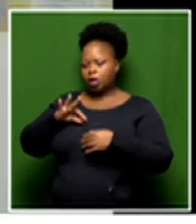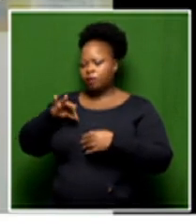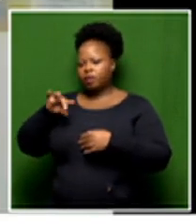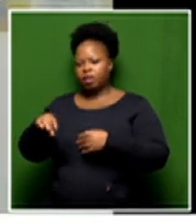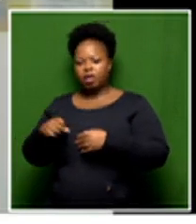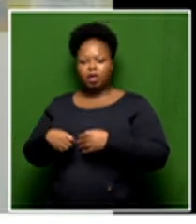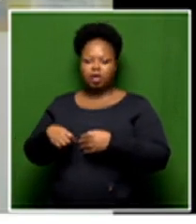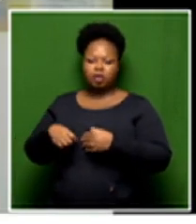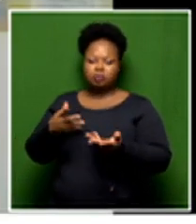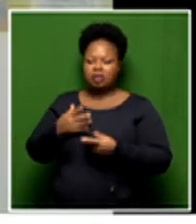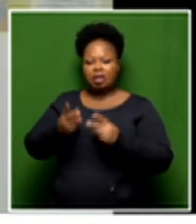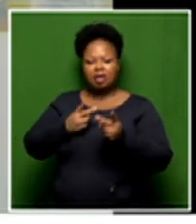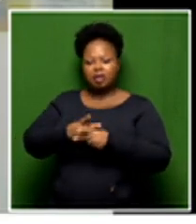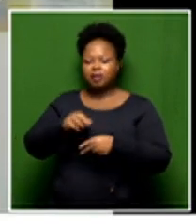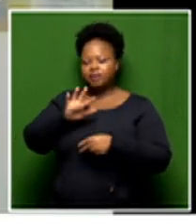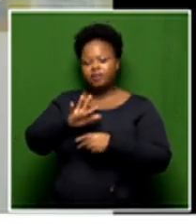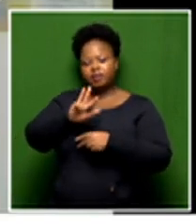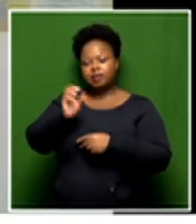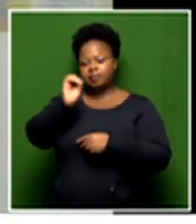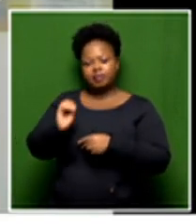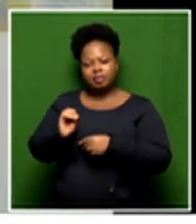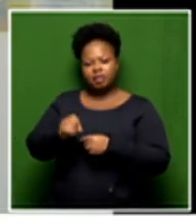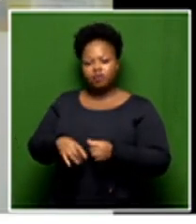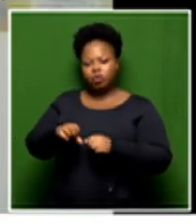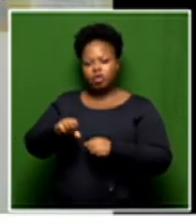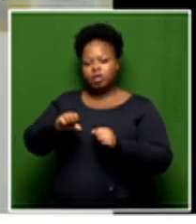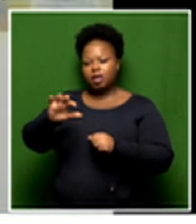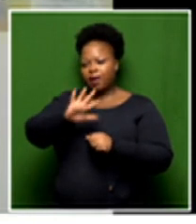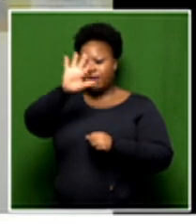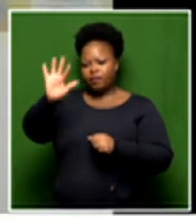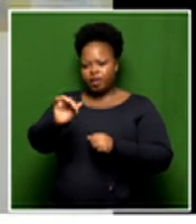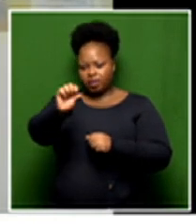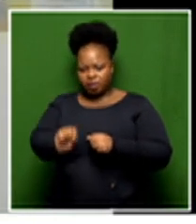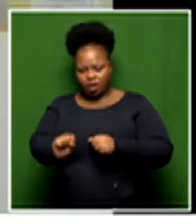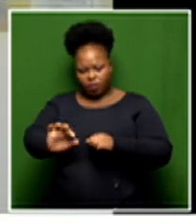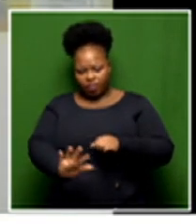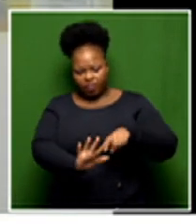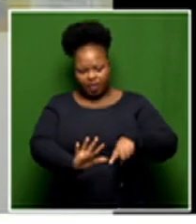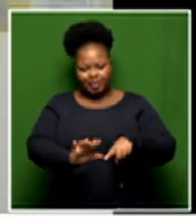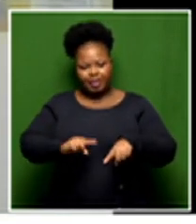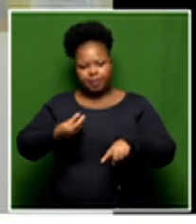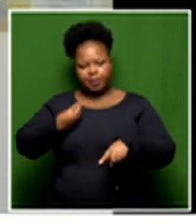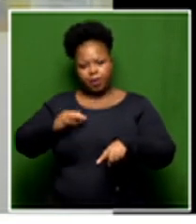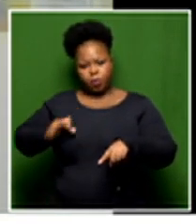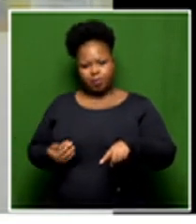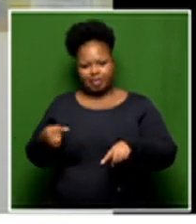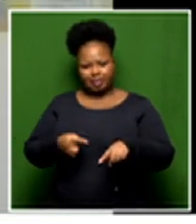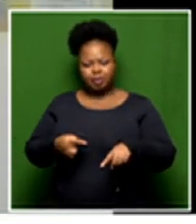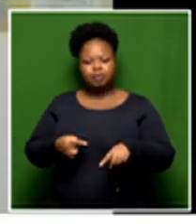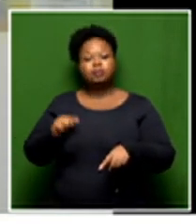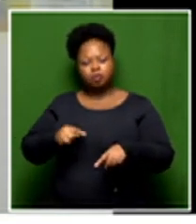look at the figure that says 59% of new infections in sub-Saharan Africa in young women,